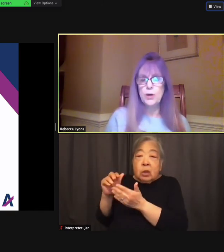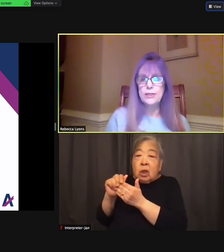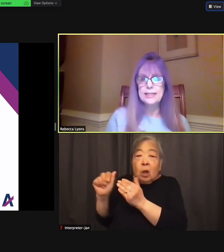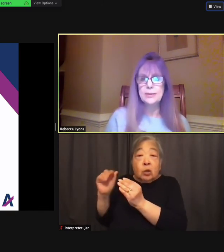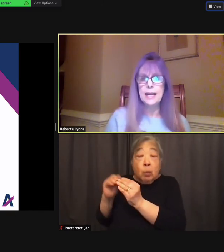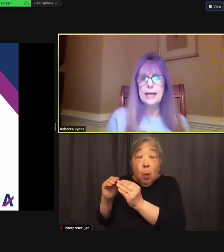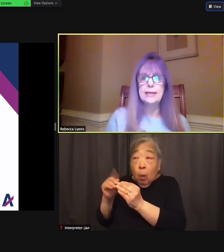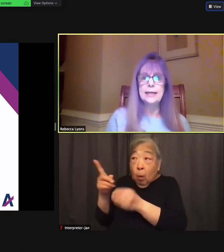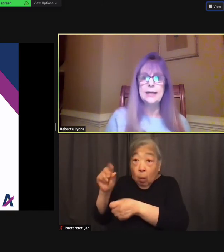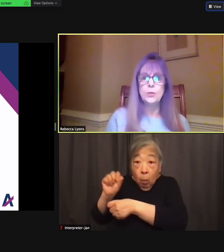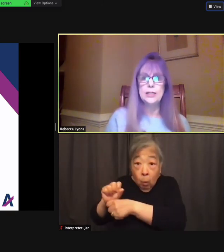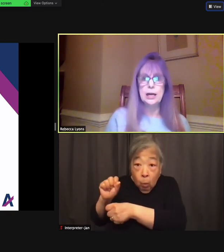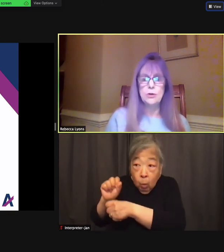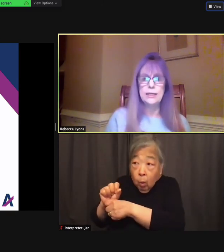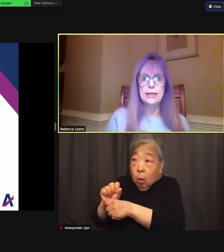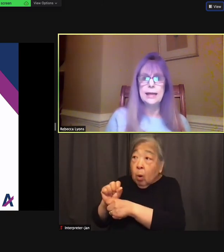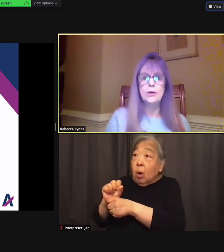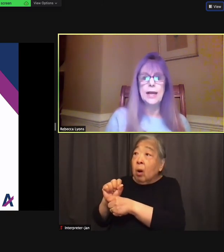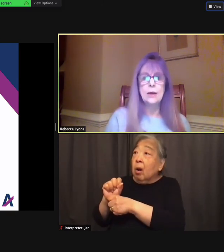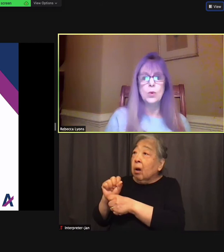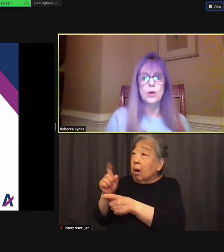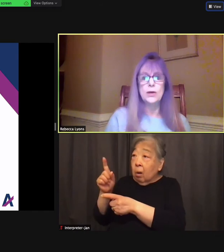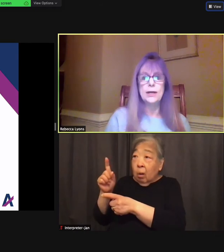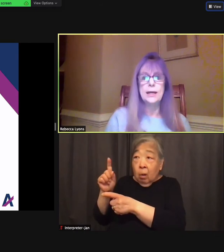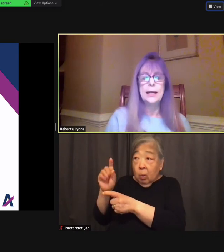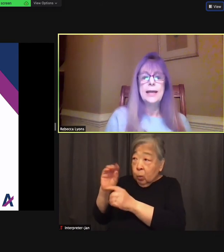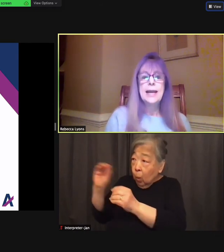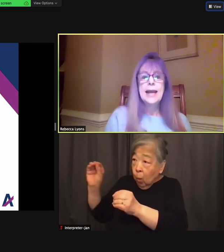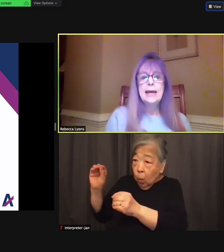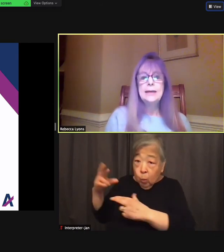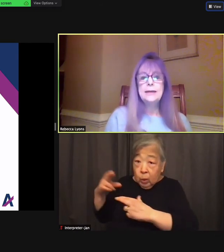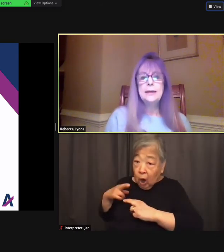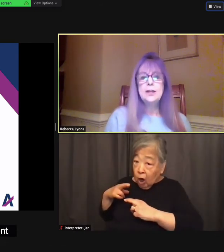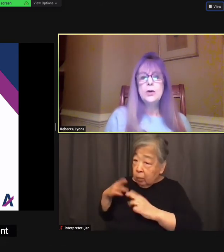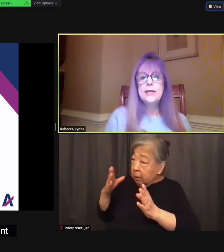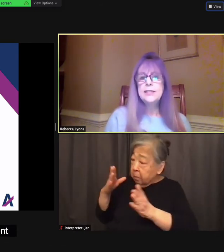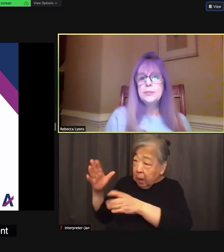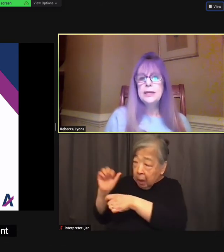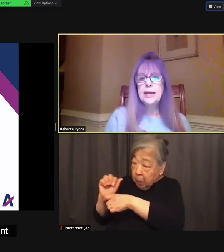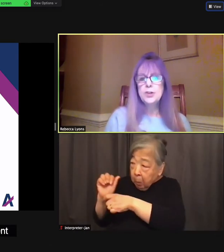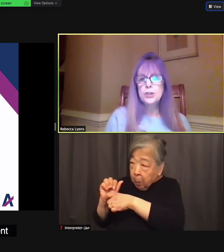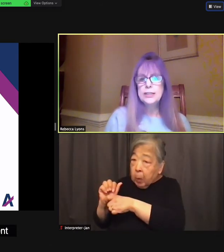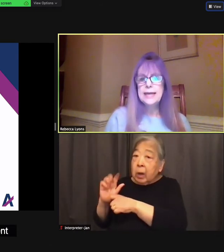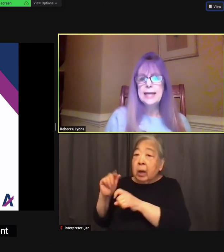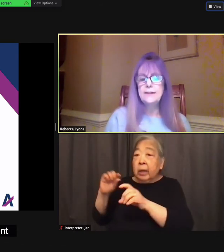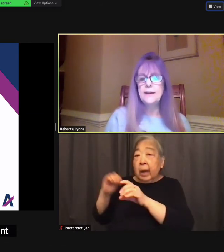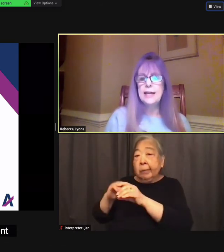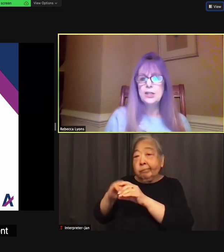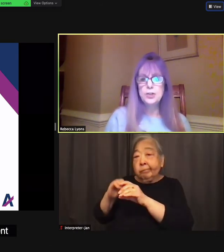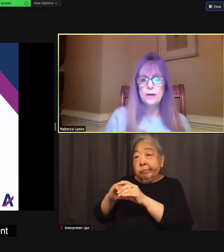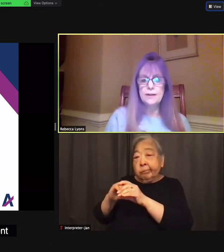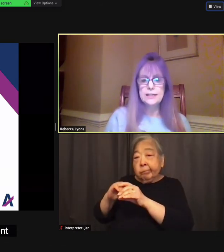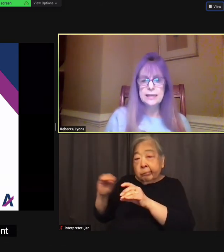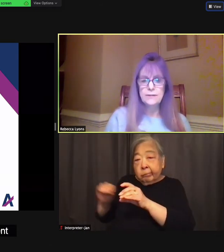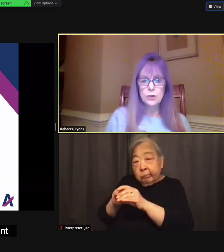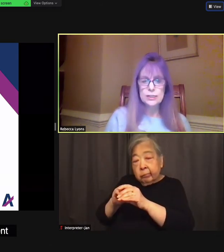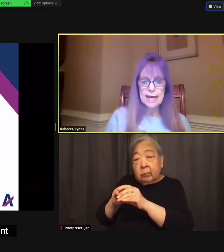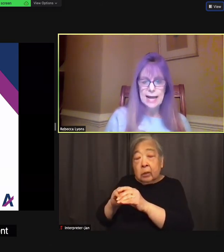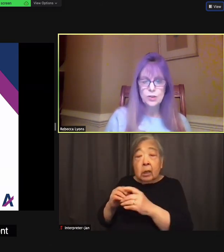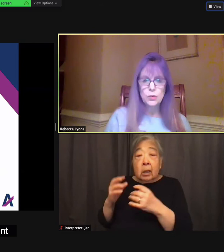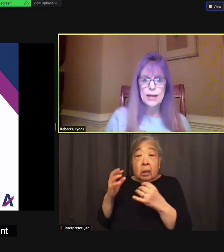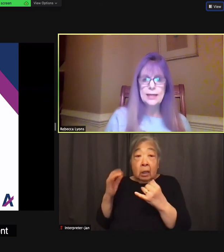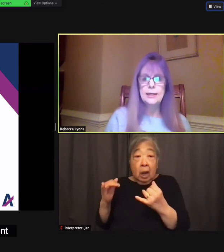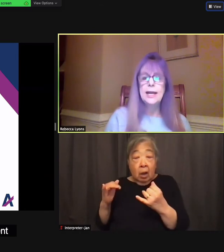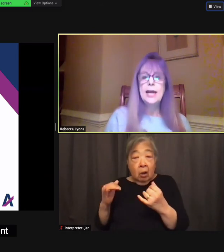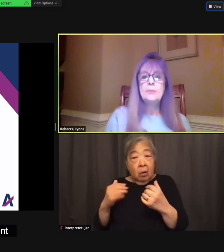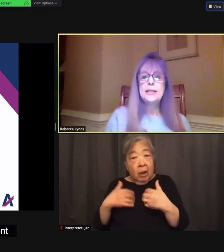don't participate in a retirement account at work. And there is the potential to take advantage of the Savers